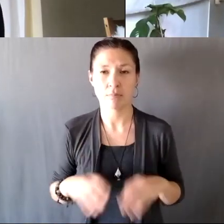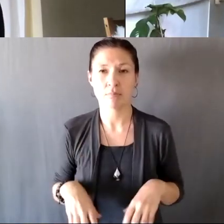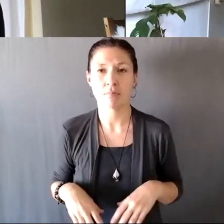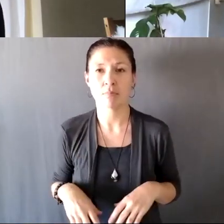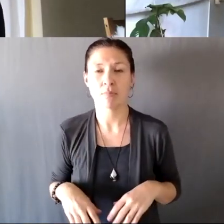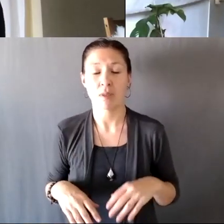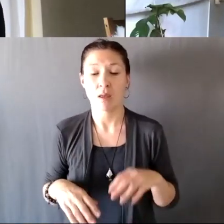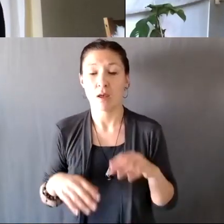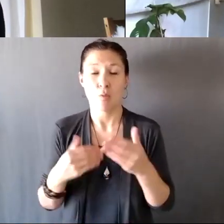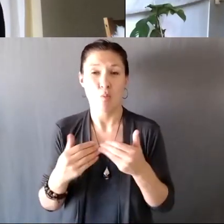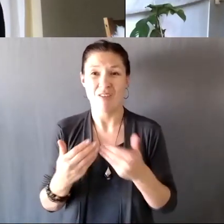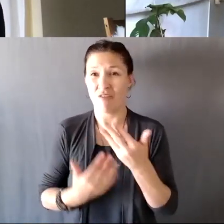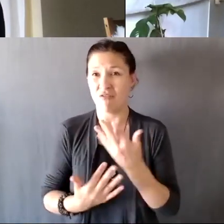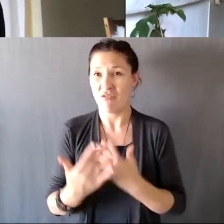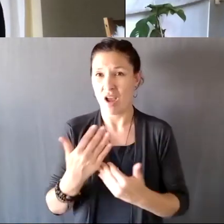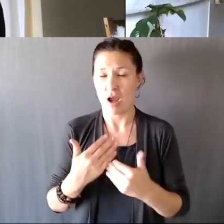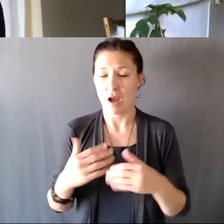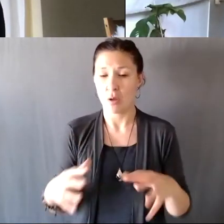again.